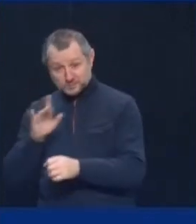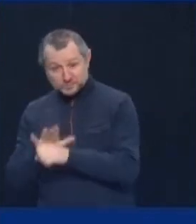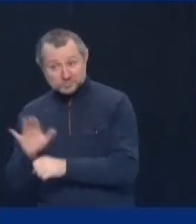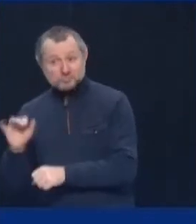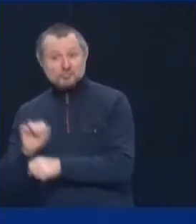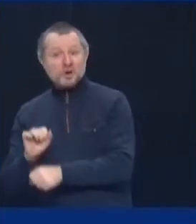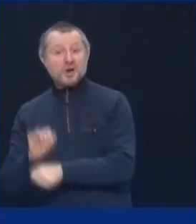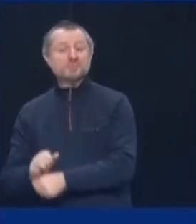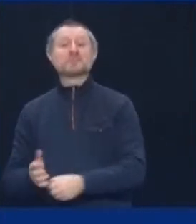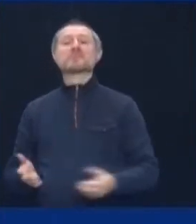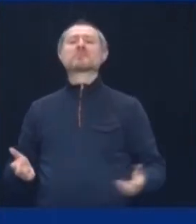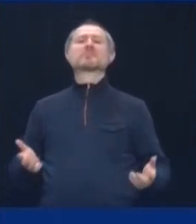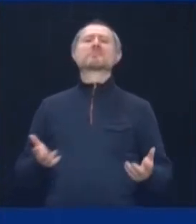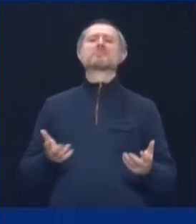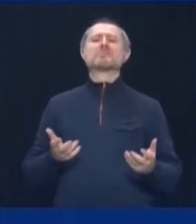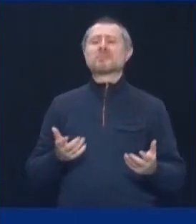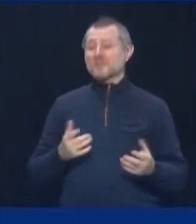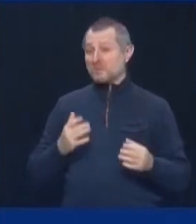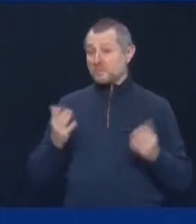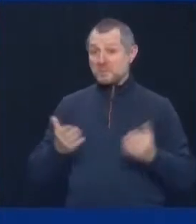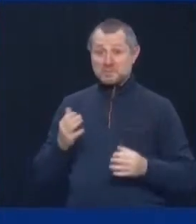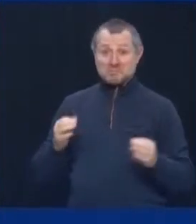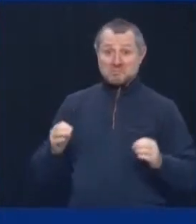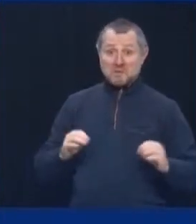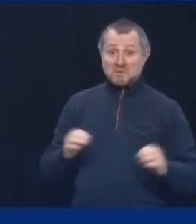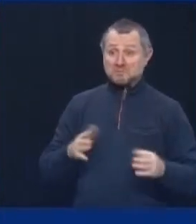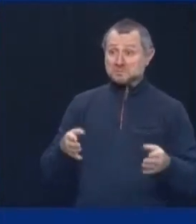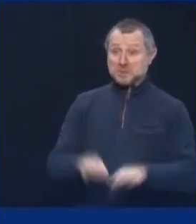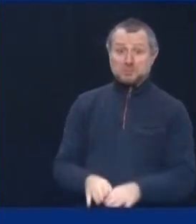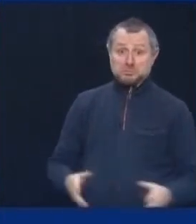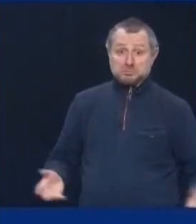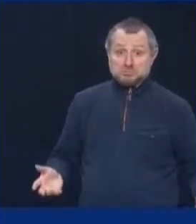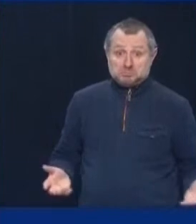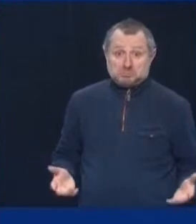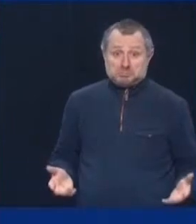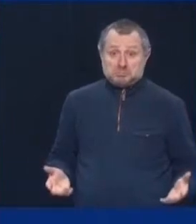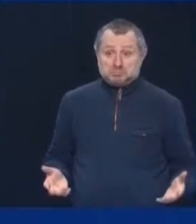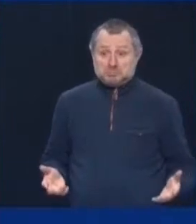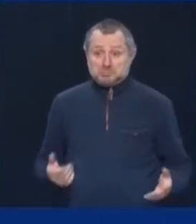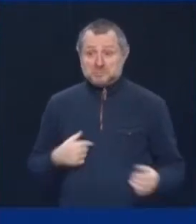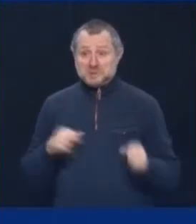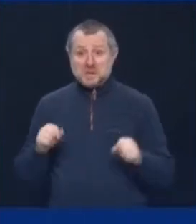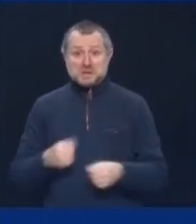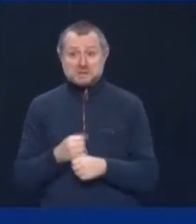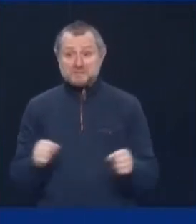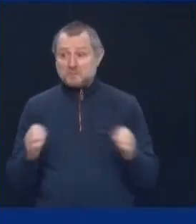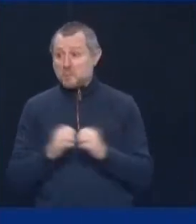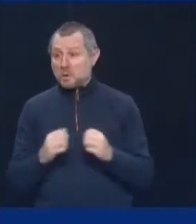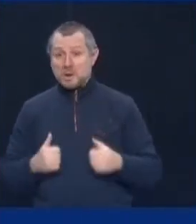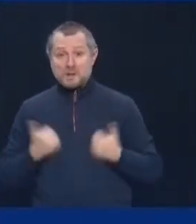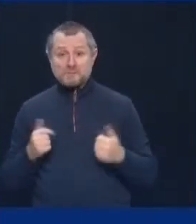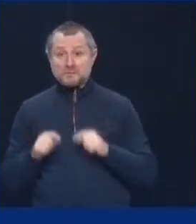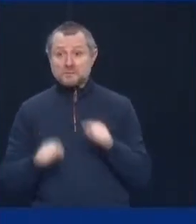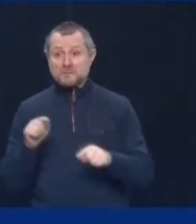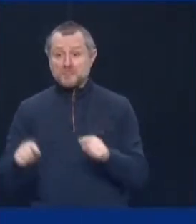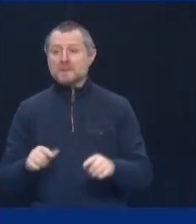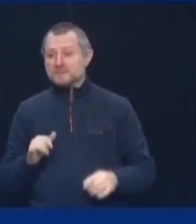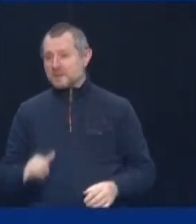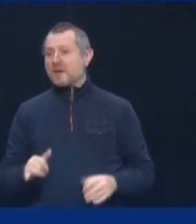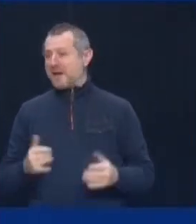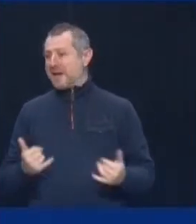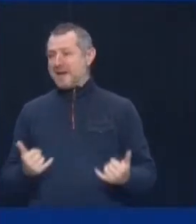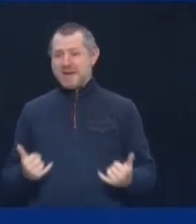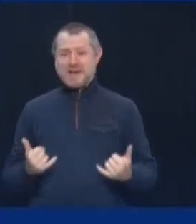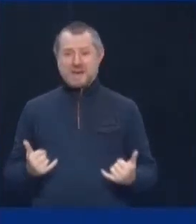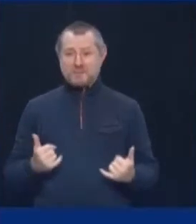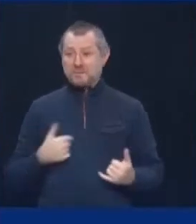not have a shutdown, period. And we'll save lives. So that's where we are.